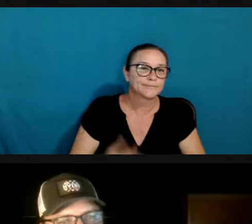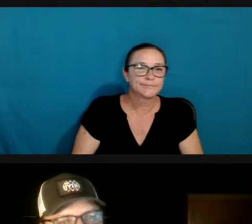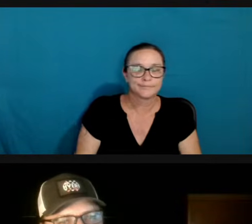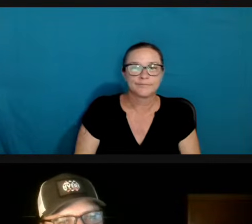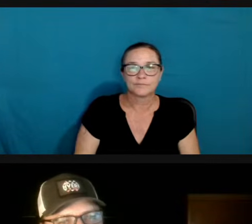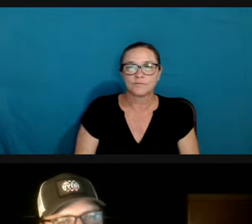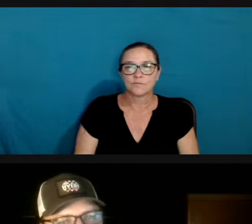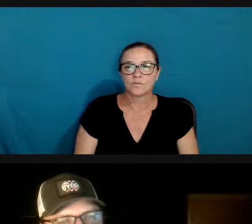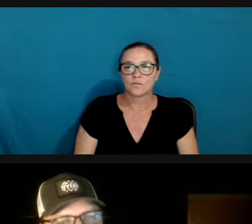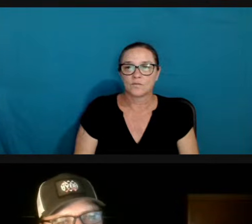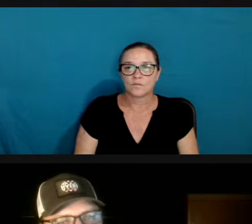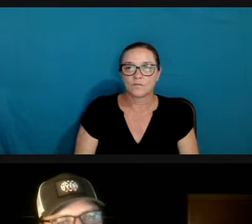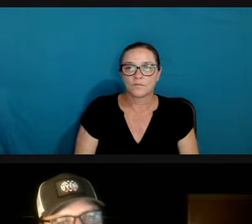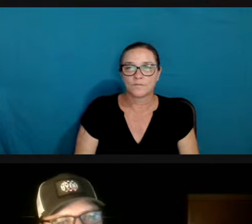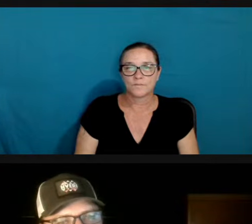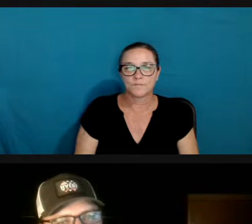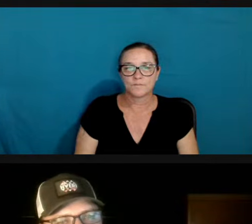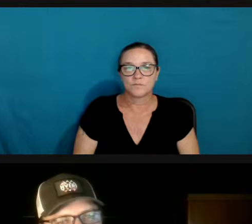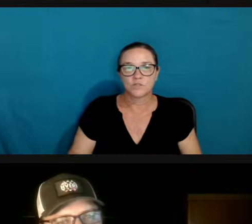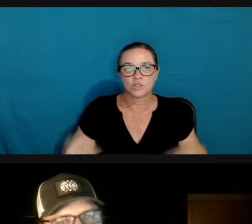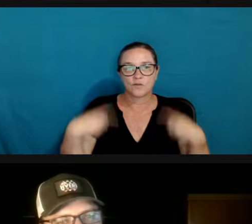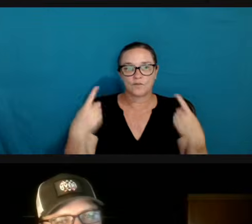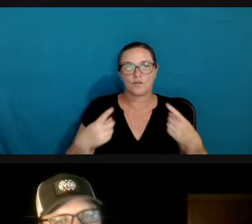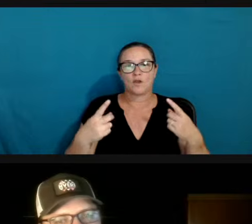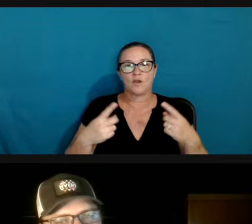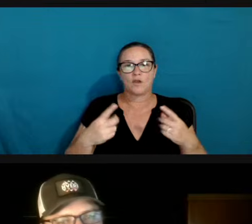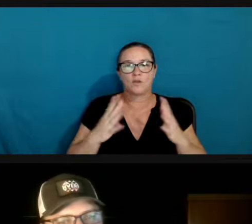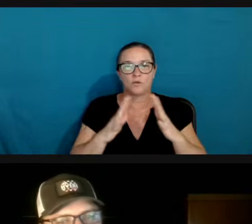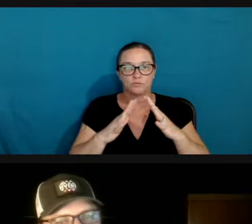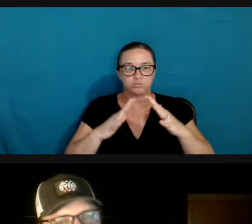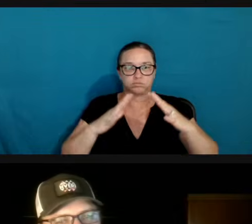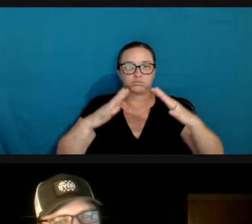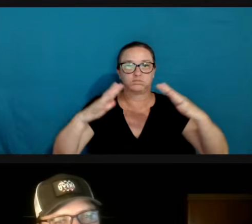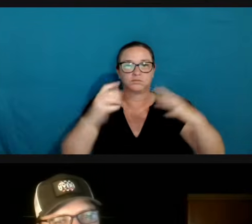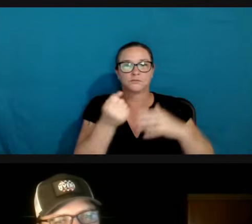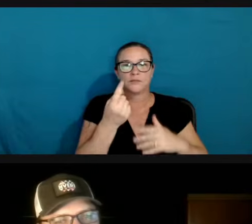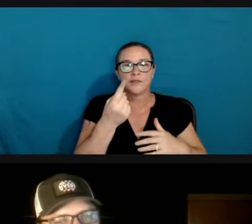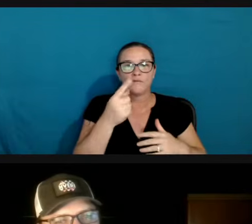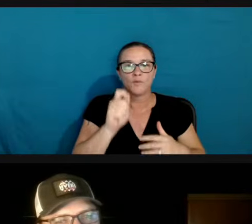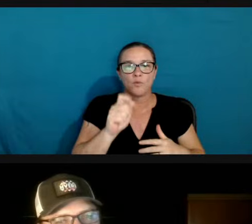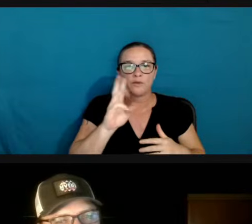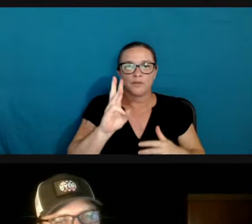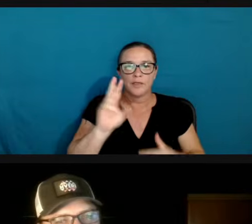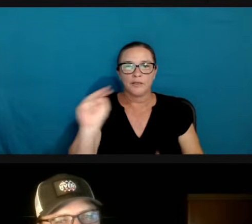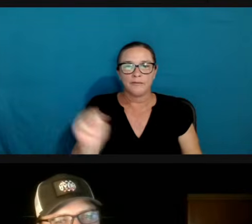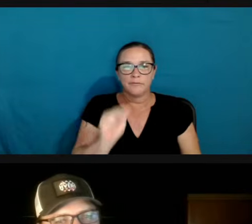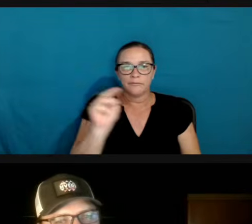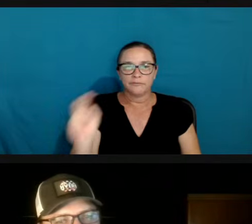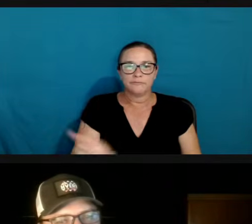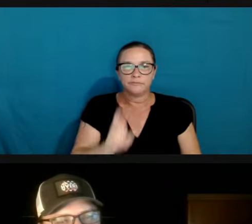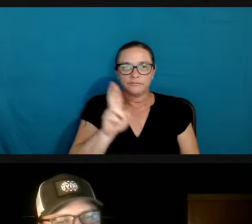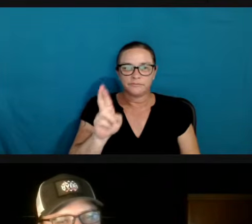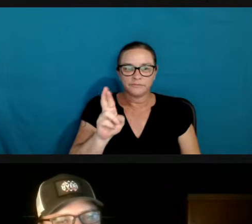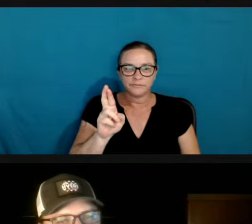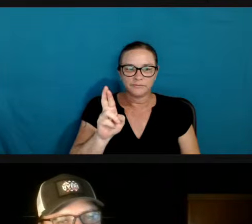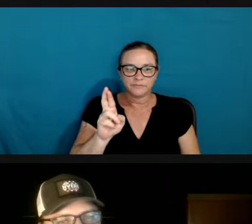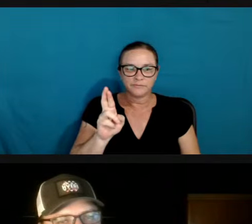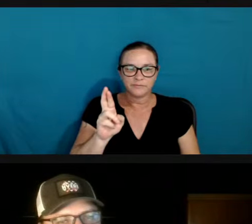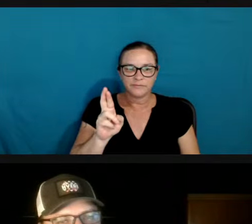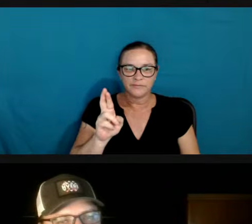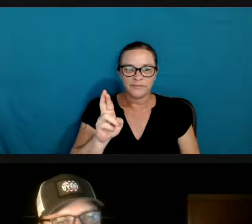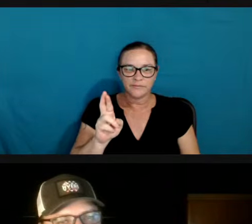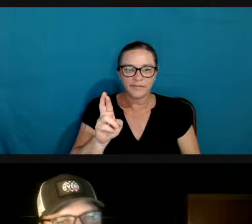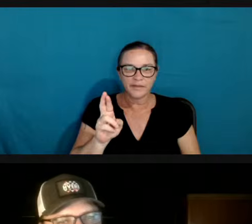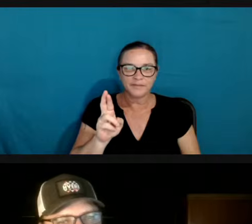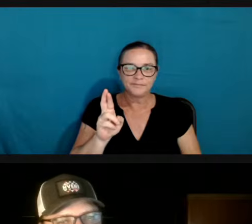Thus far, we're up 11.6 microradians in net out of the 33.7